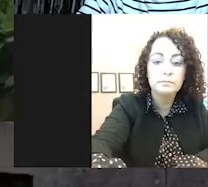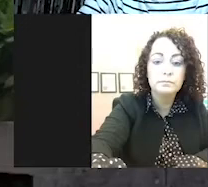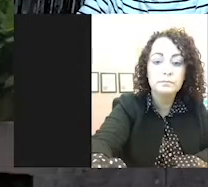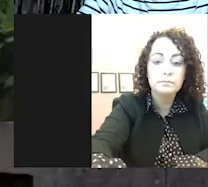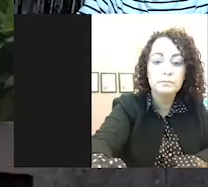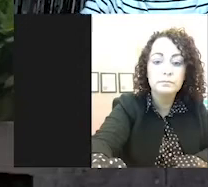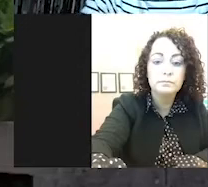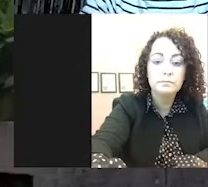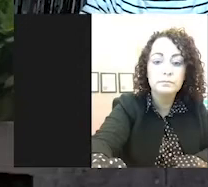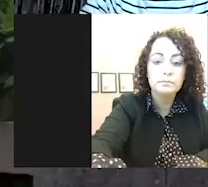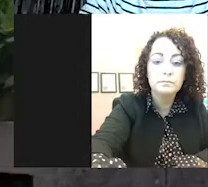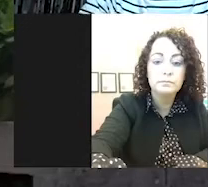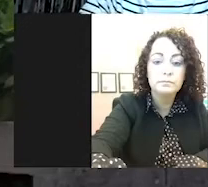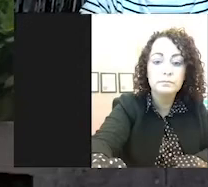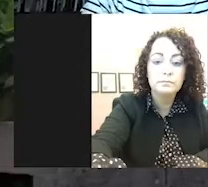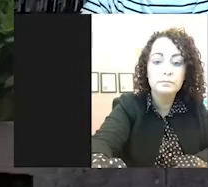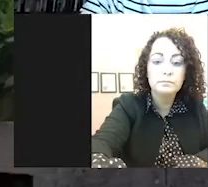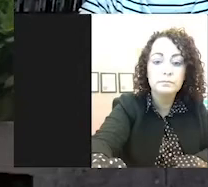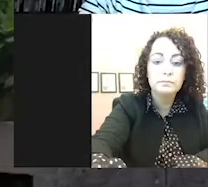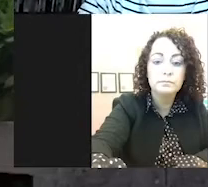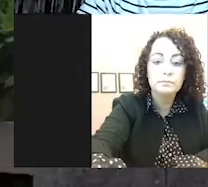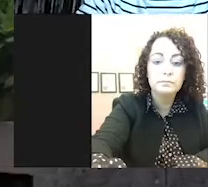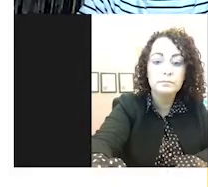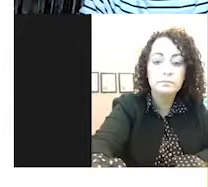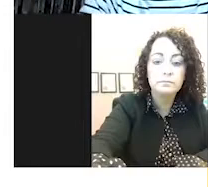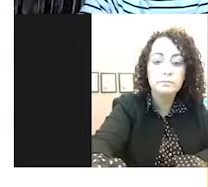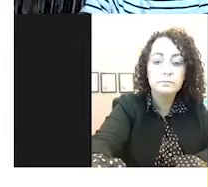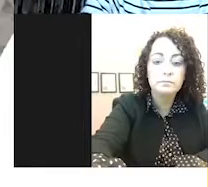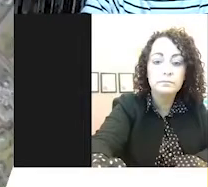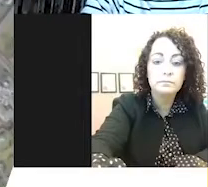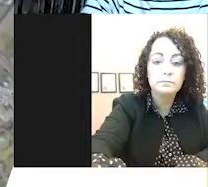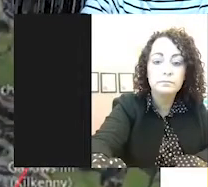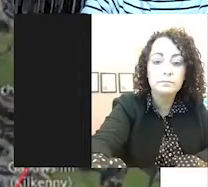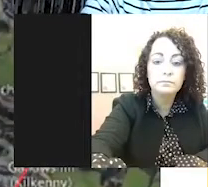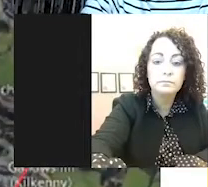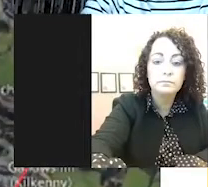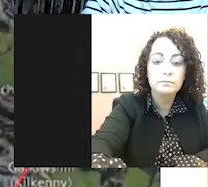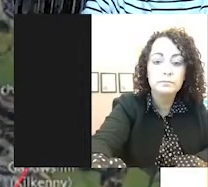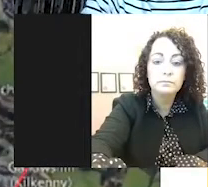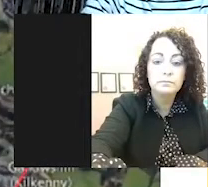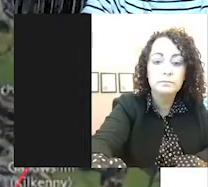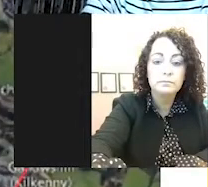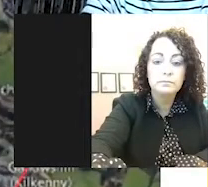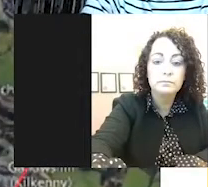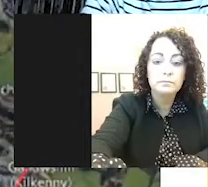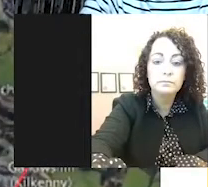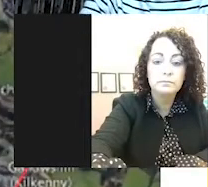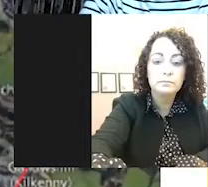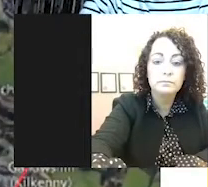full. So that's to be encouraged. So we will be looking at expanding this with the NTA into the